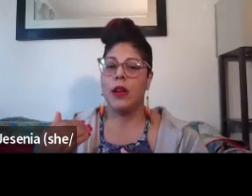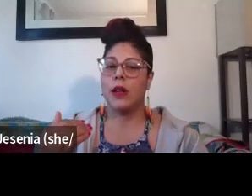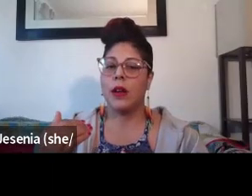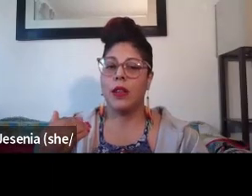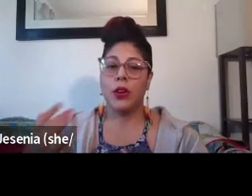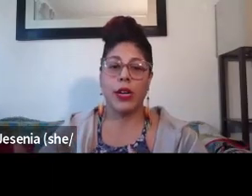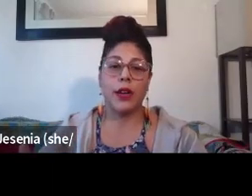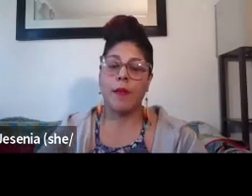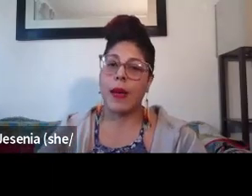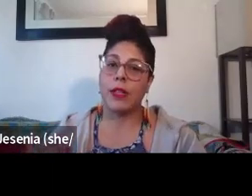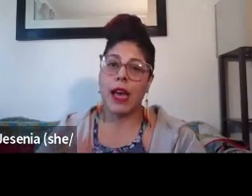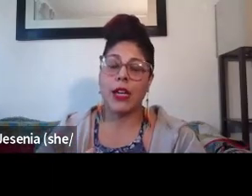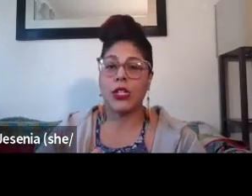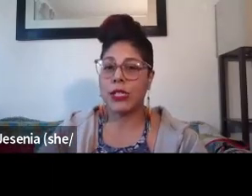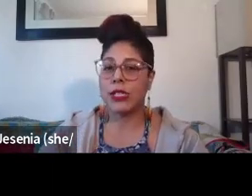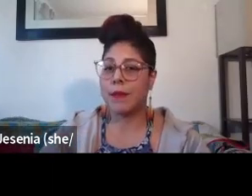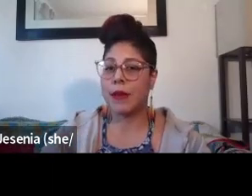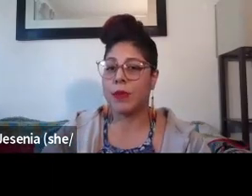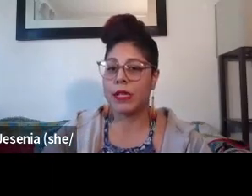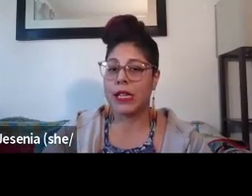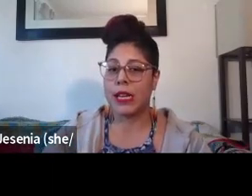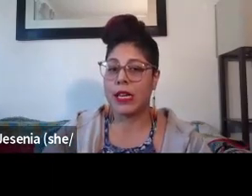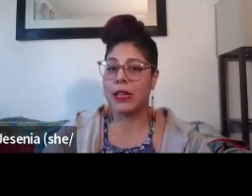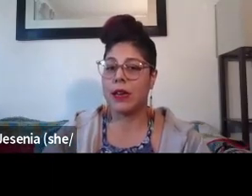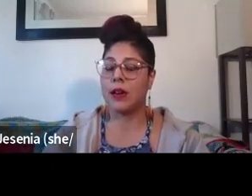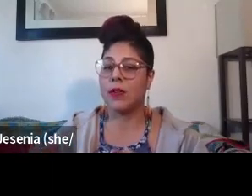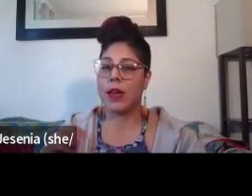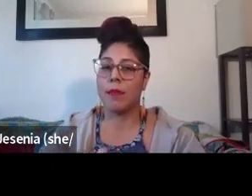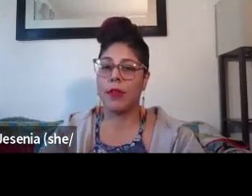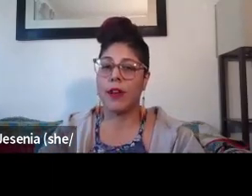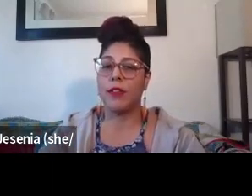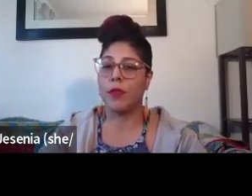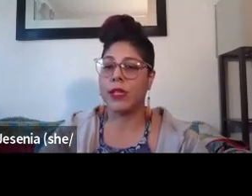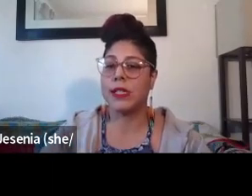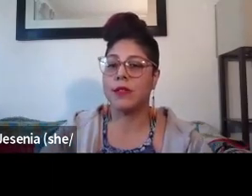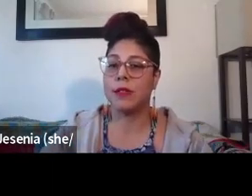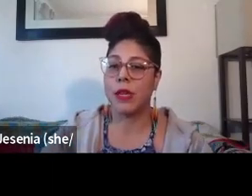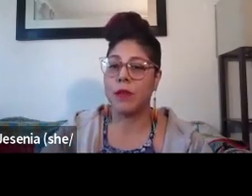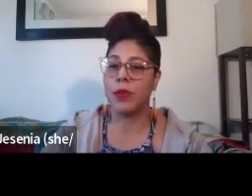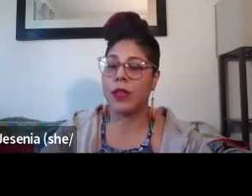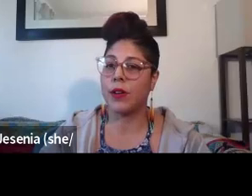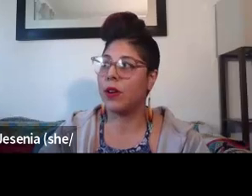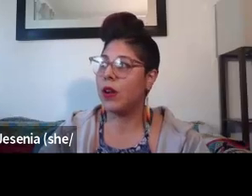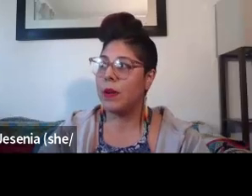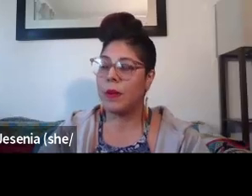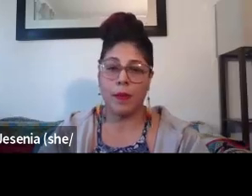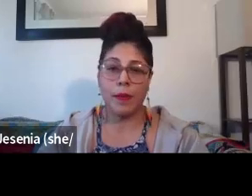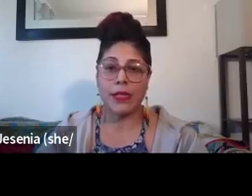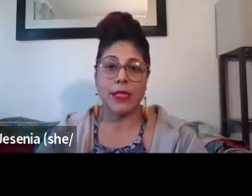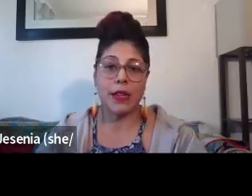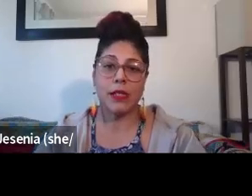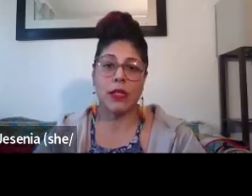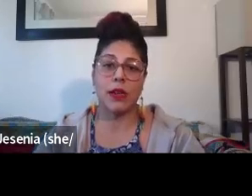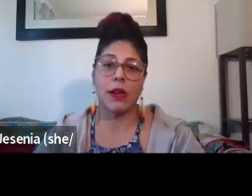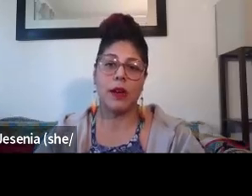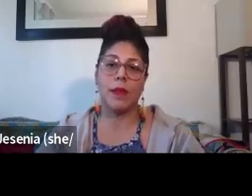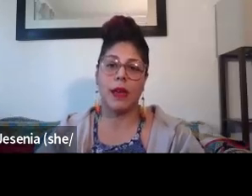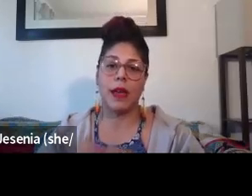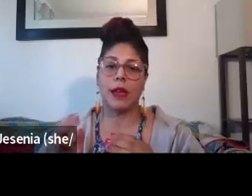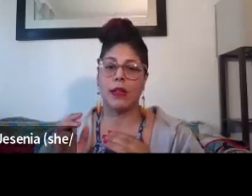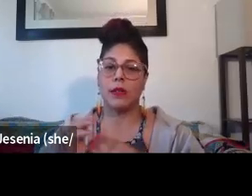We'll start with visual descriptions. There are 3 screenshots of the protests that we have had